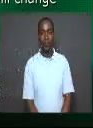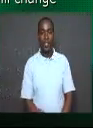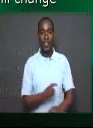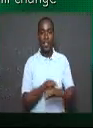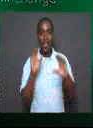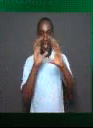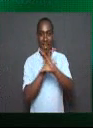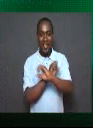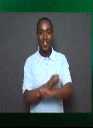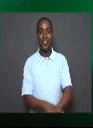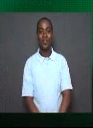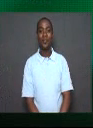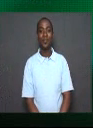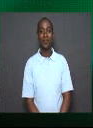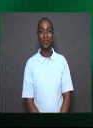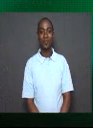Time's up!